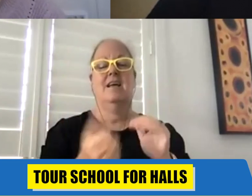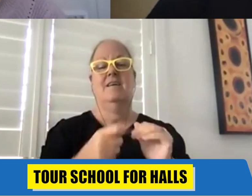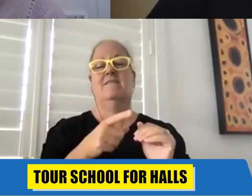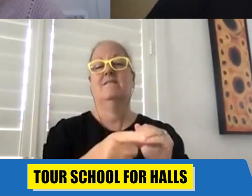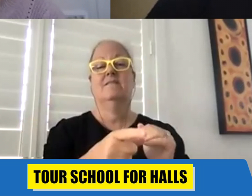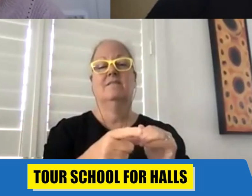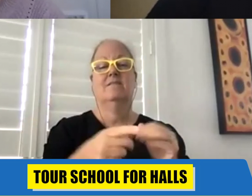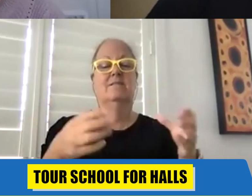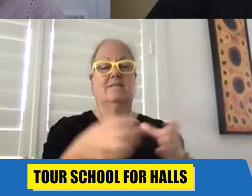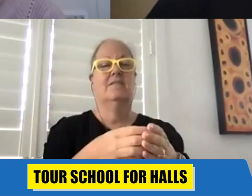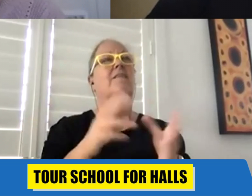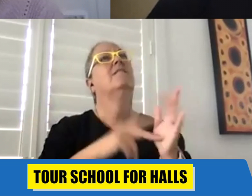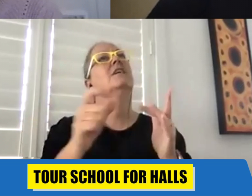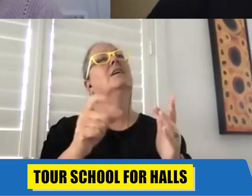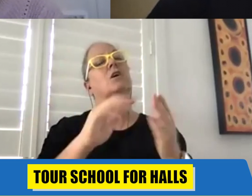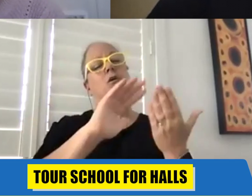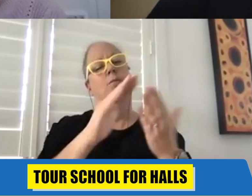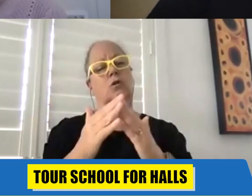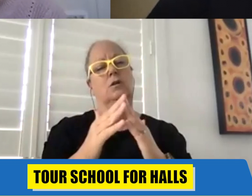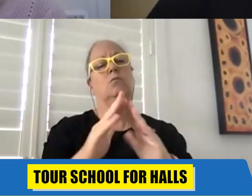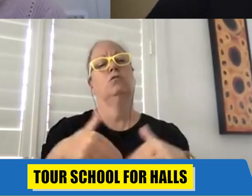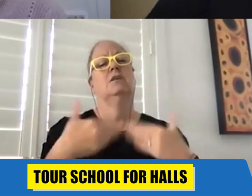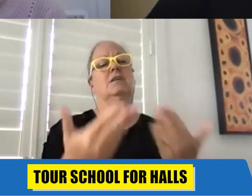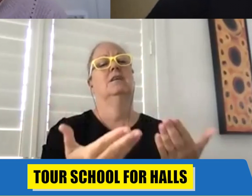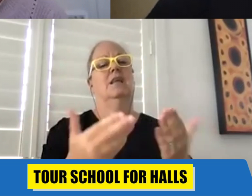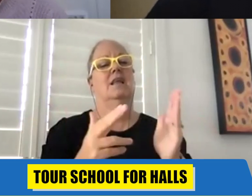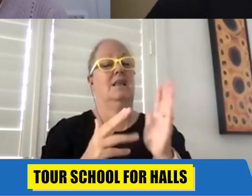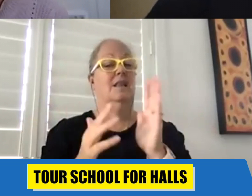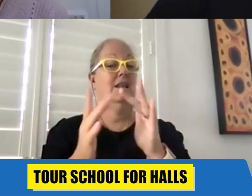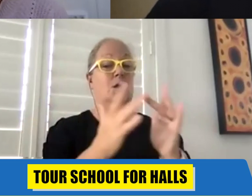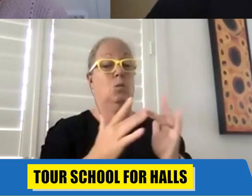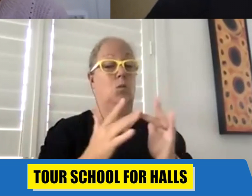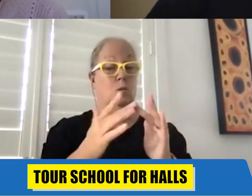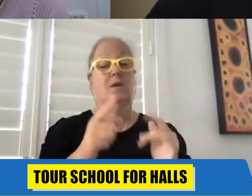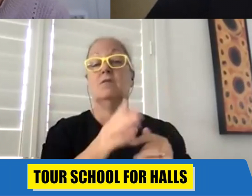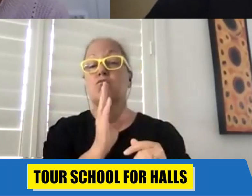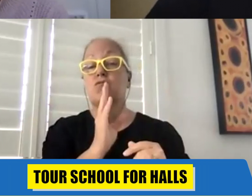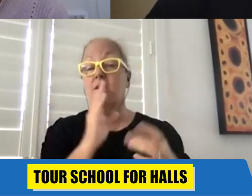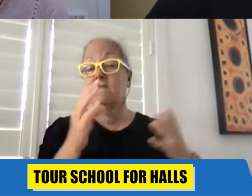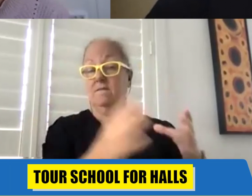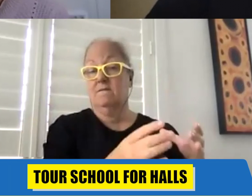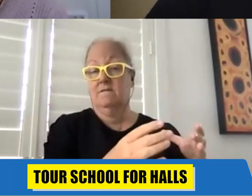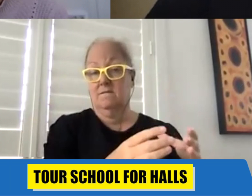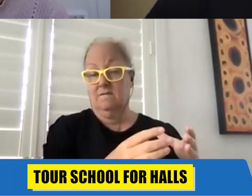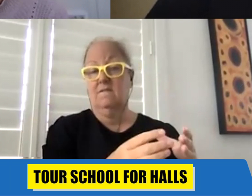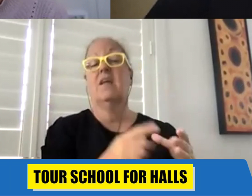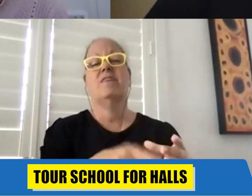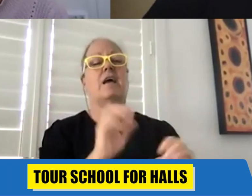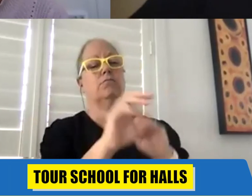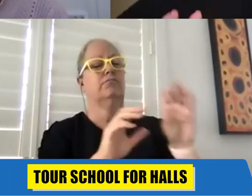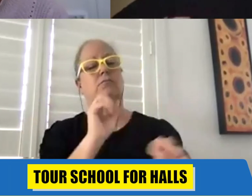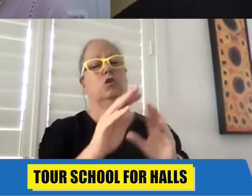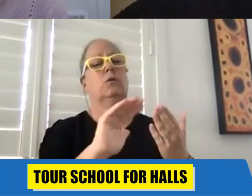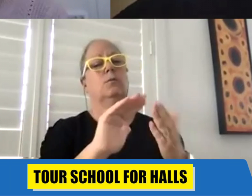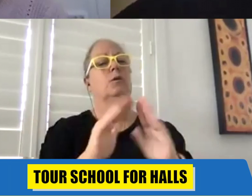group called the Victorian Community Presenter Network. And that is a private group that is specifically for community presenters across